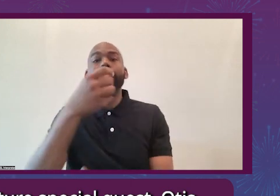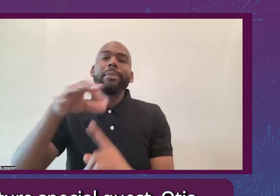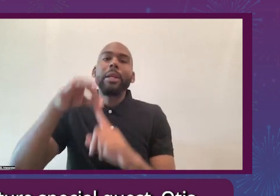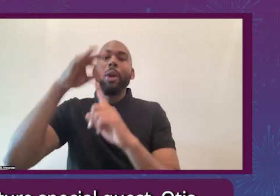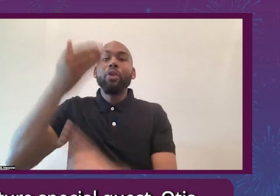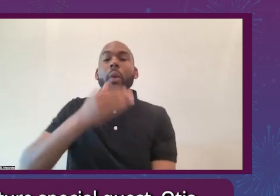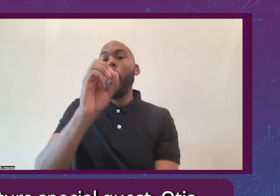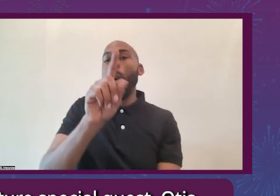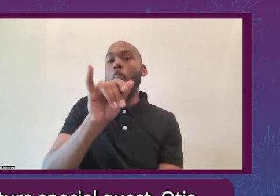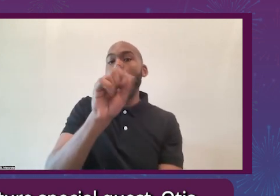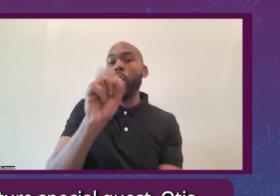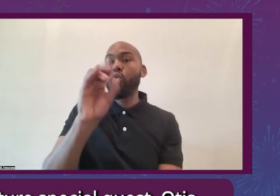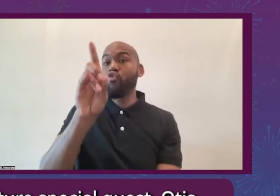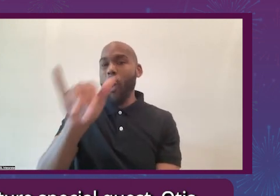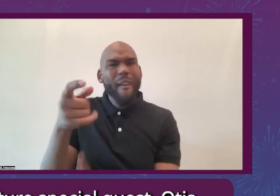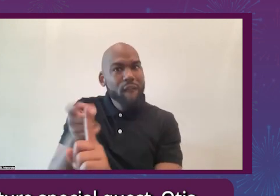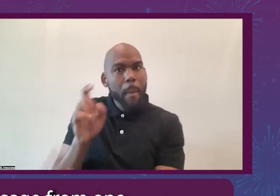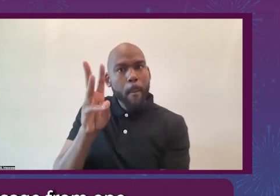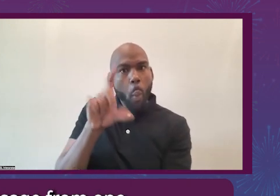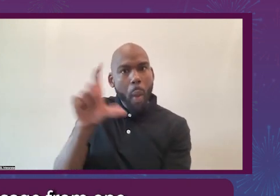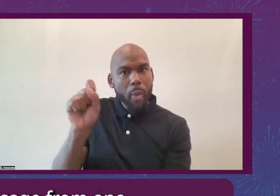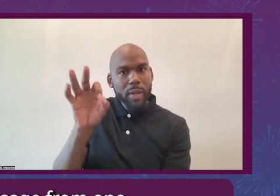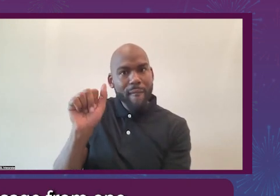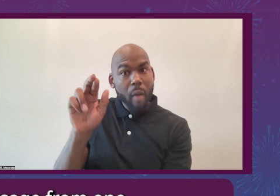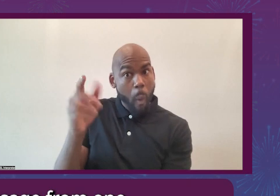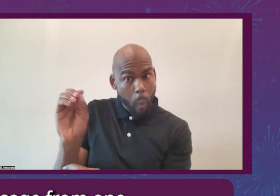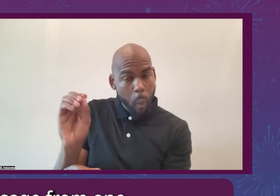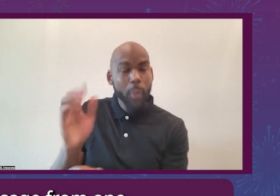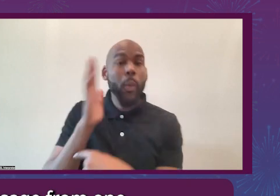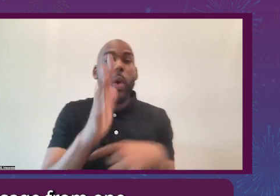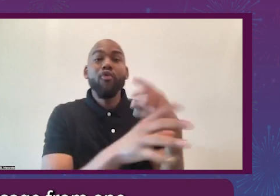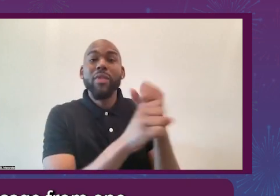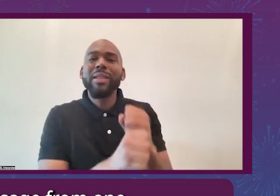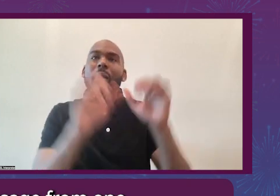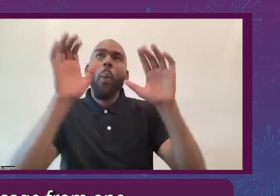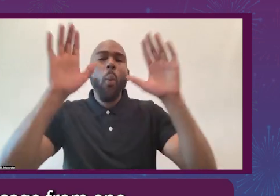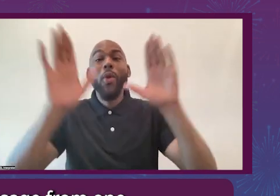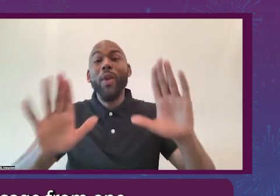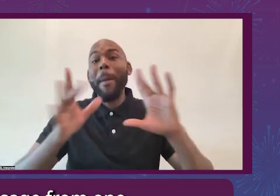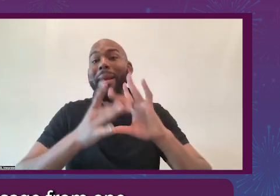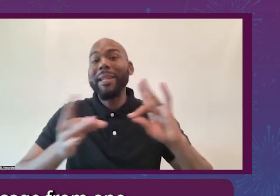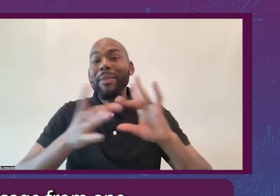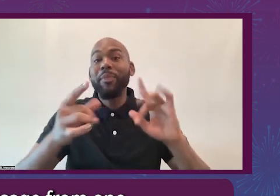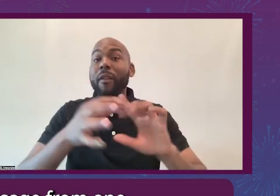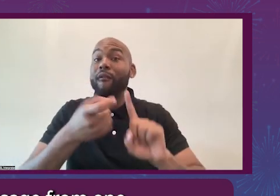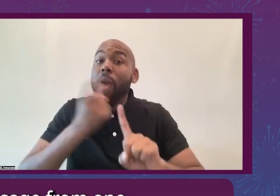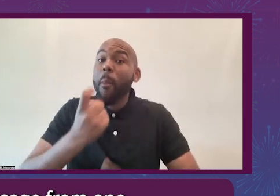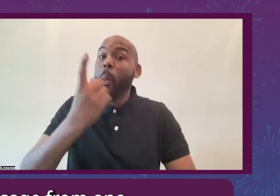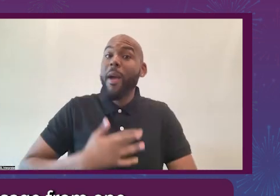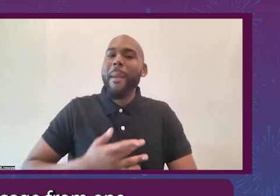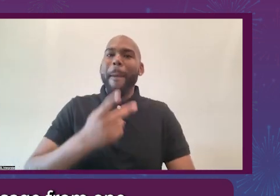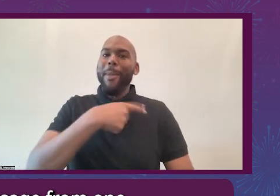guest Otis Rowley of Wells Fargo. We will receive a wonderful message from one of